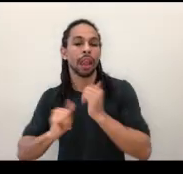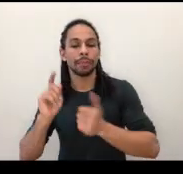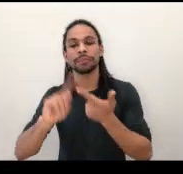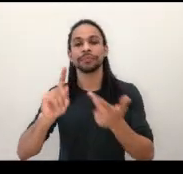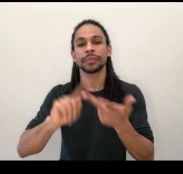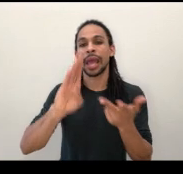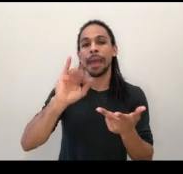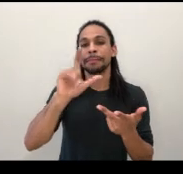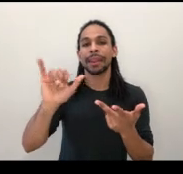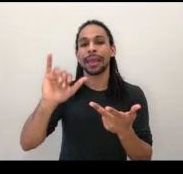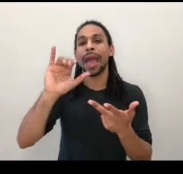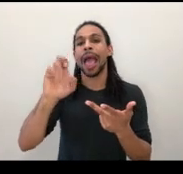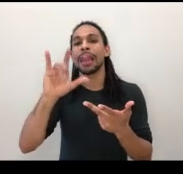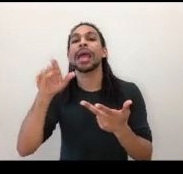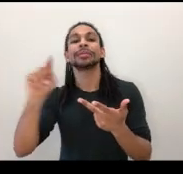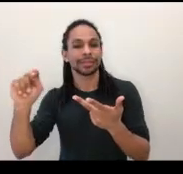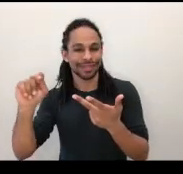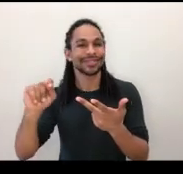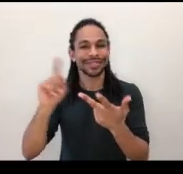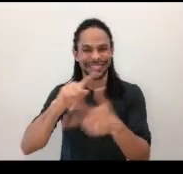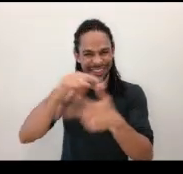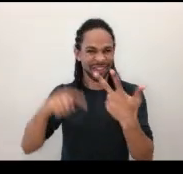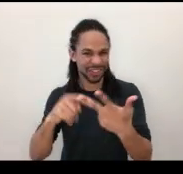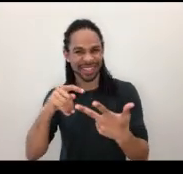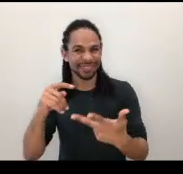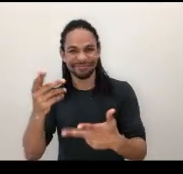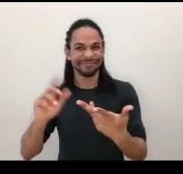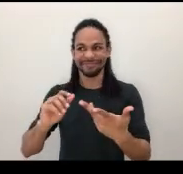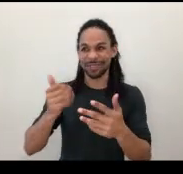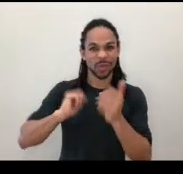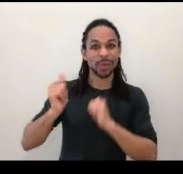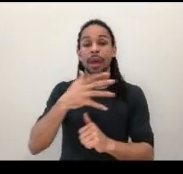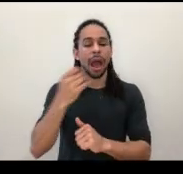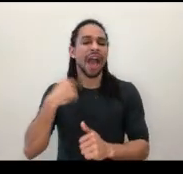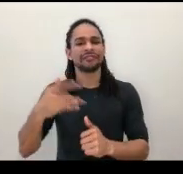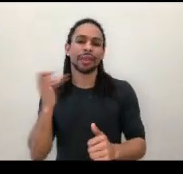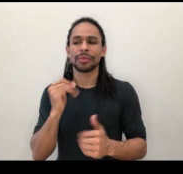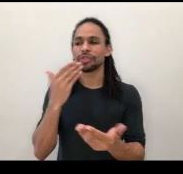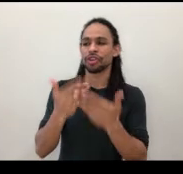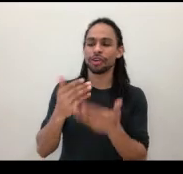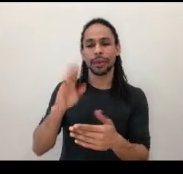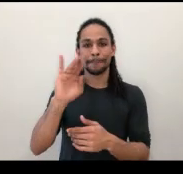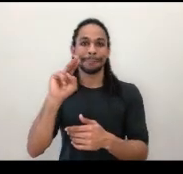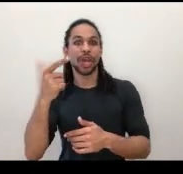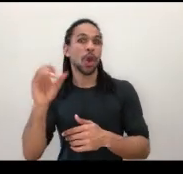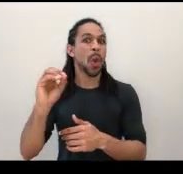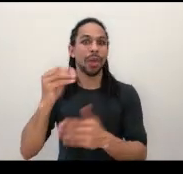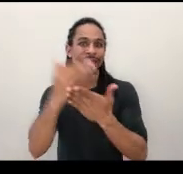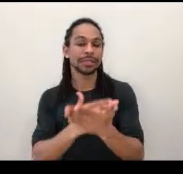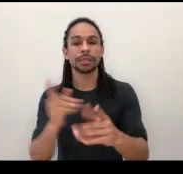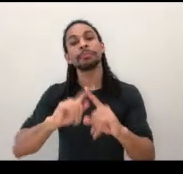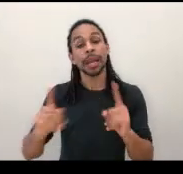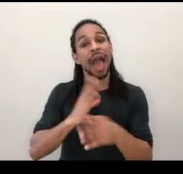a little Billy Elliot in there. And I found that that was like a little cool bingo list. But one of the things that I've noticed that was really